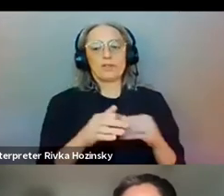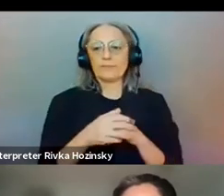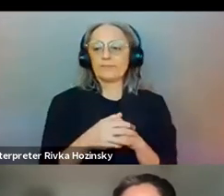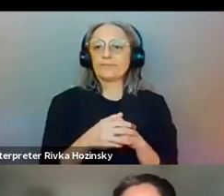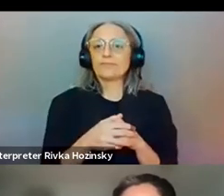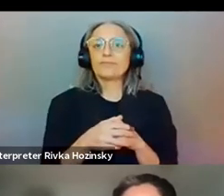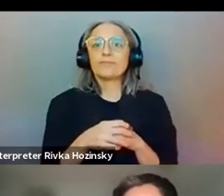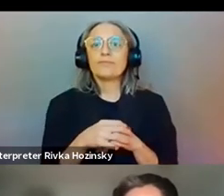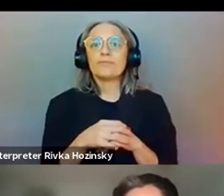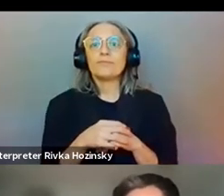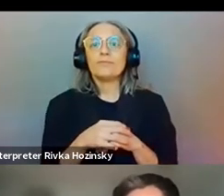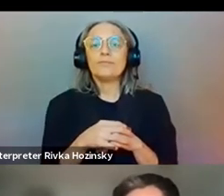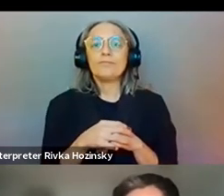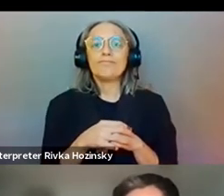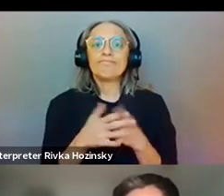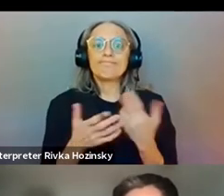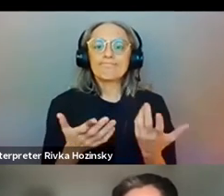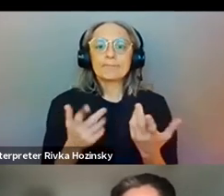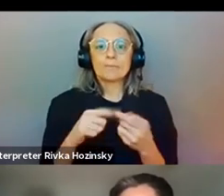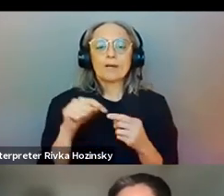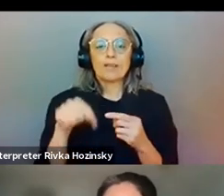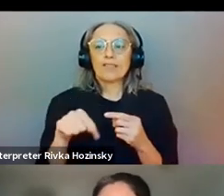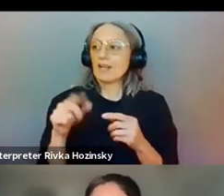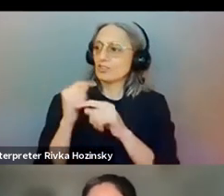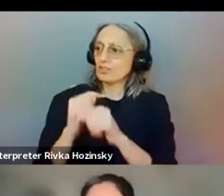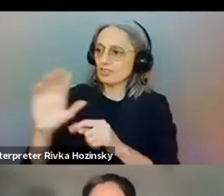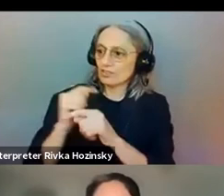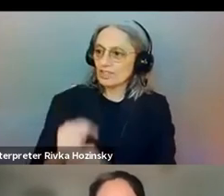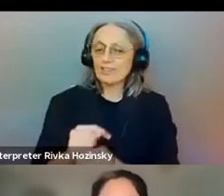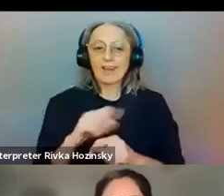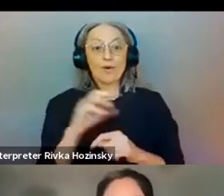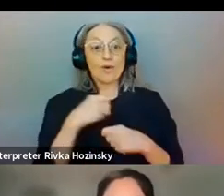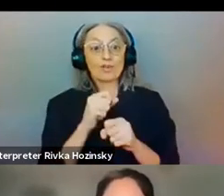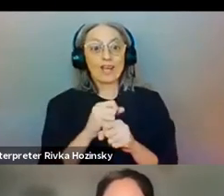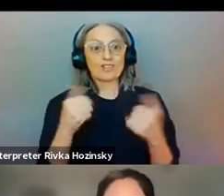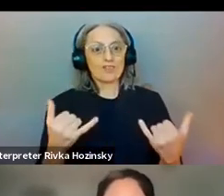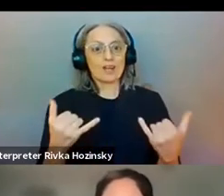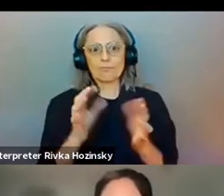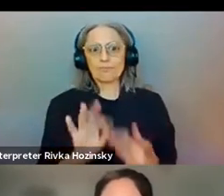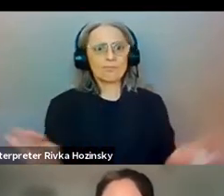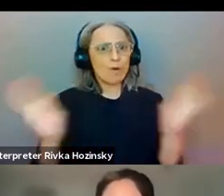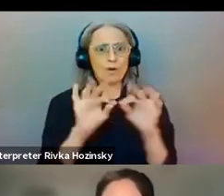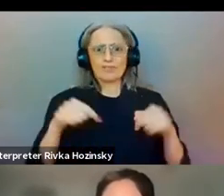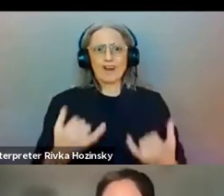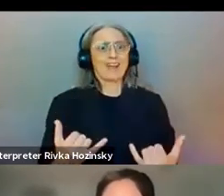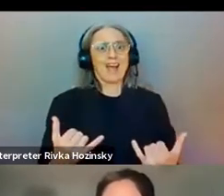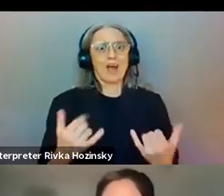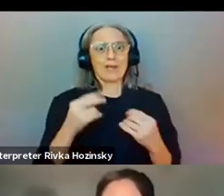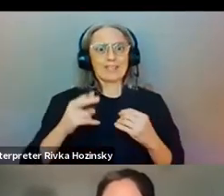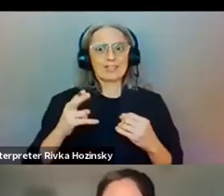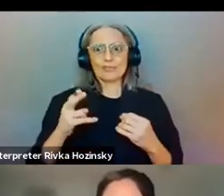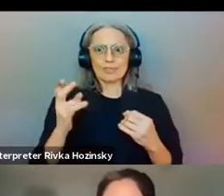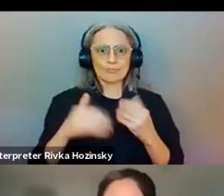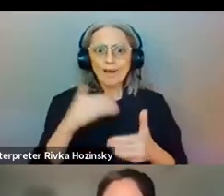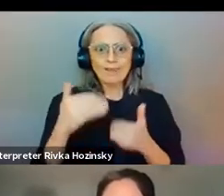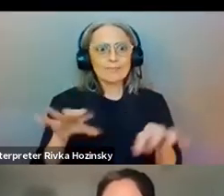such an important moment in this process, you know, how do we begin to change